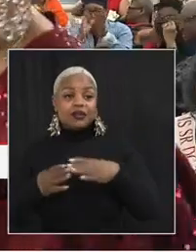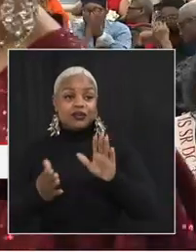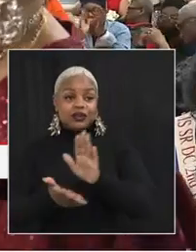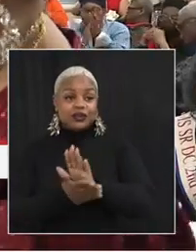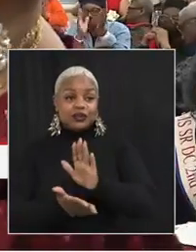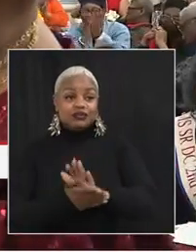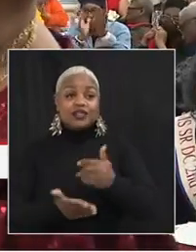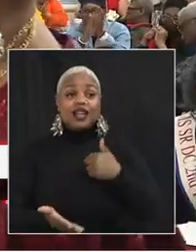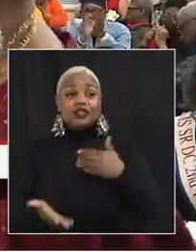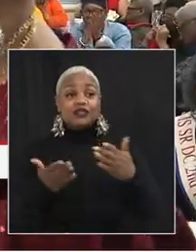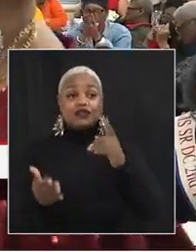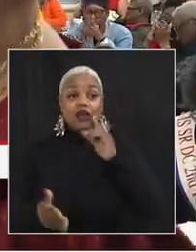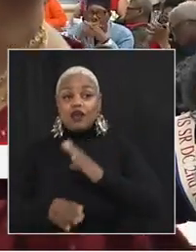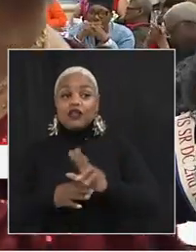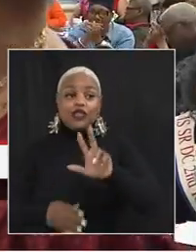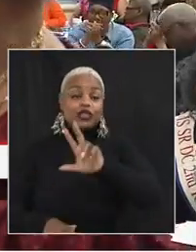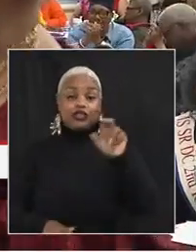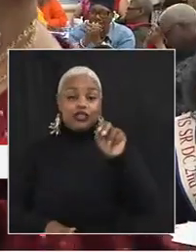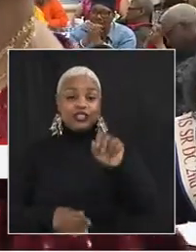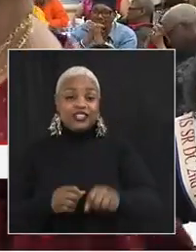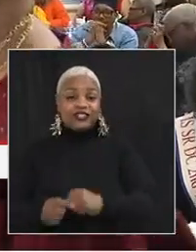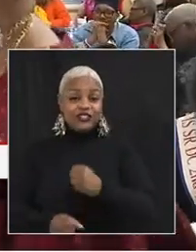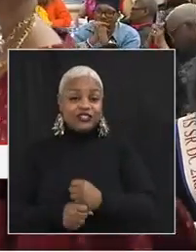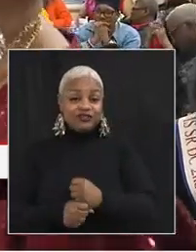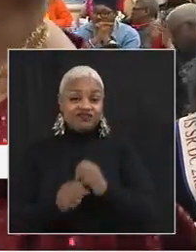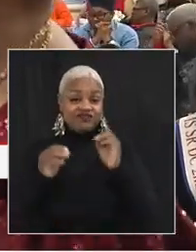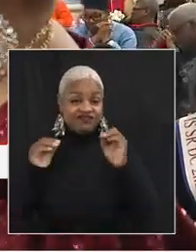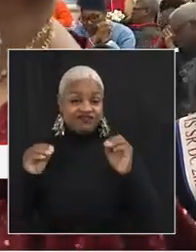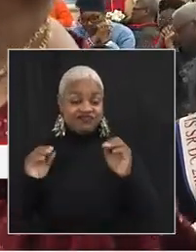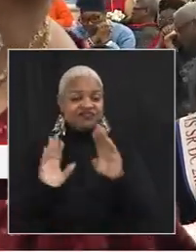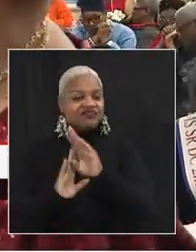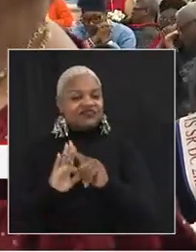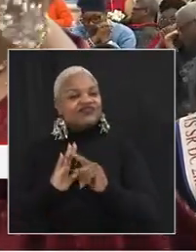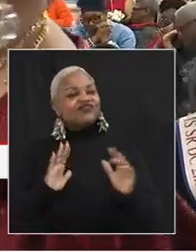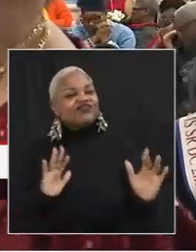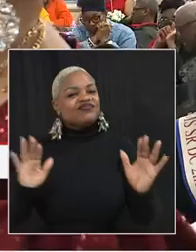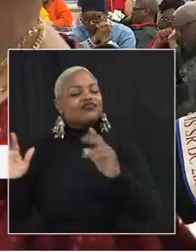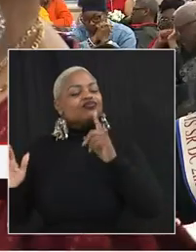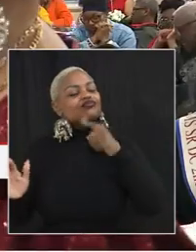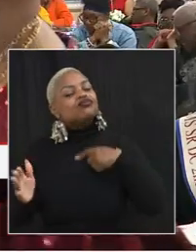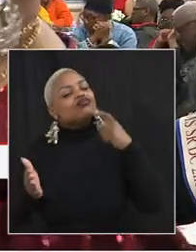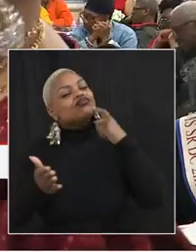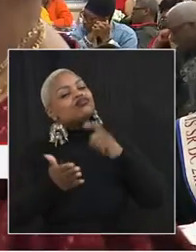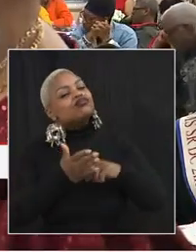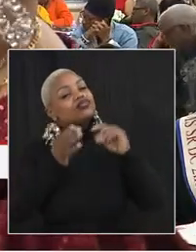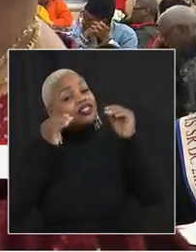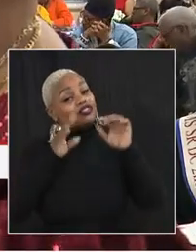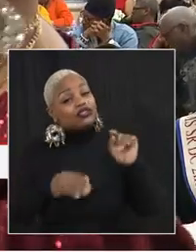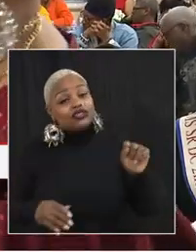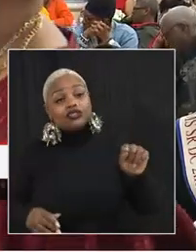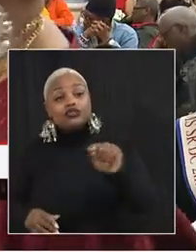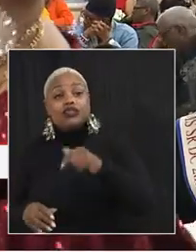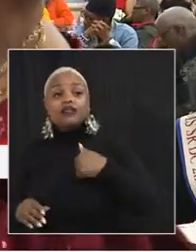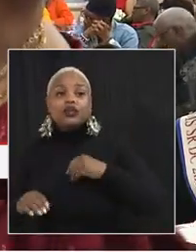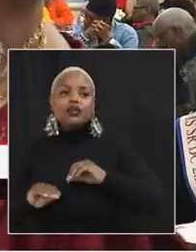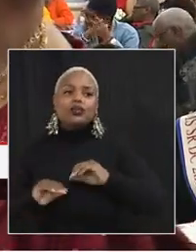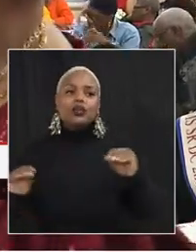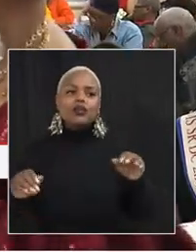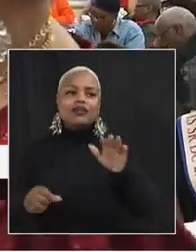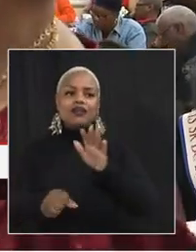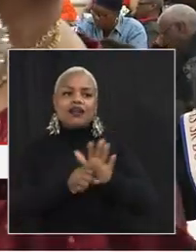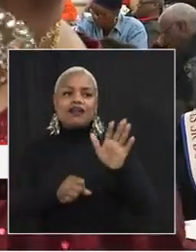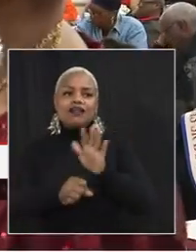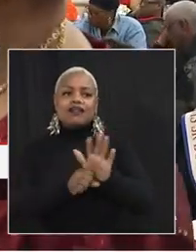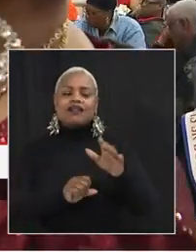you for giving that amazing shout out to the teachers, because we really don't get our just due. So thank you. You're welcome. Thank you,